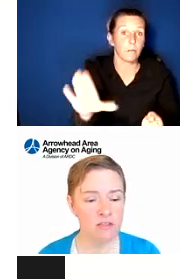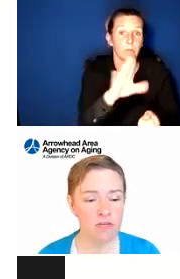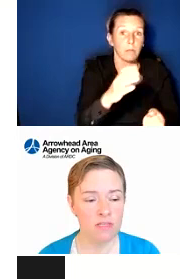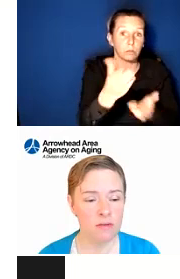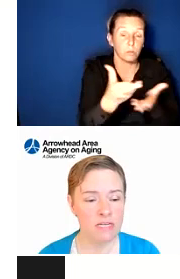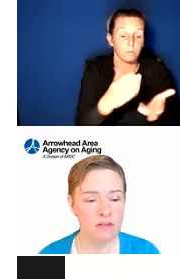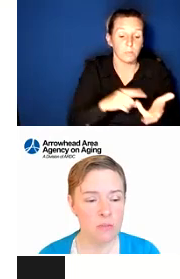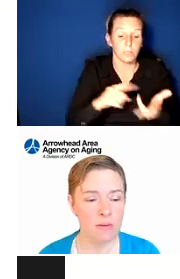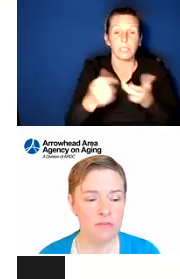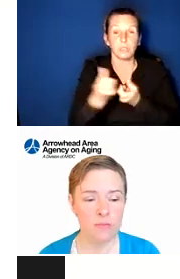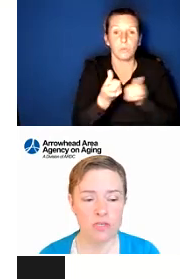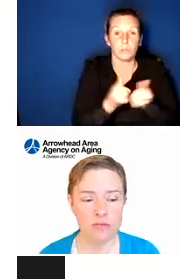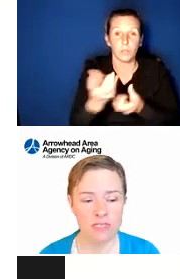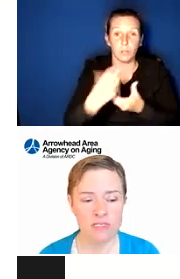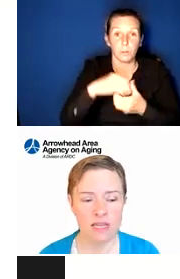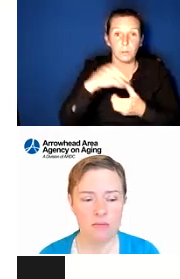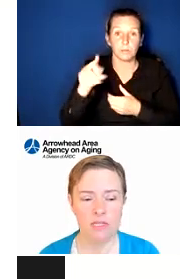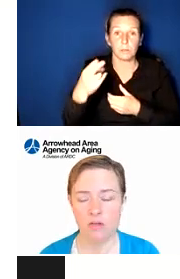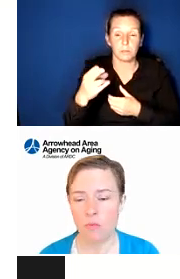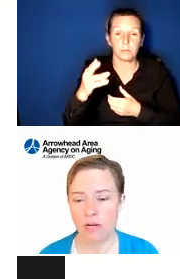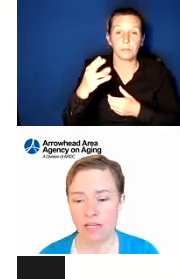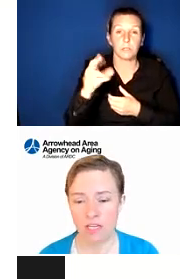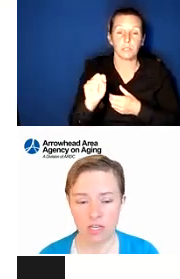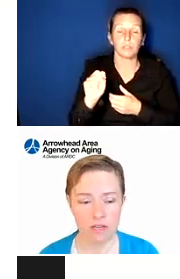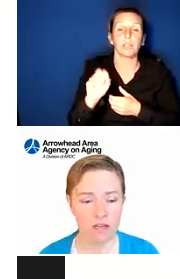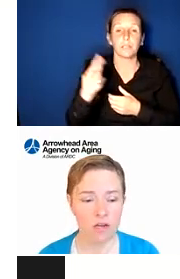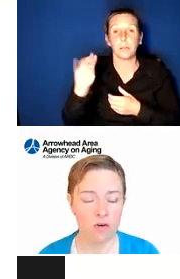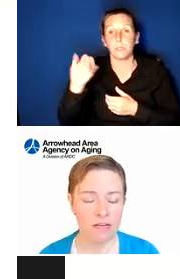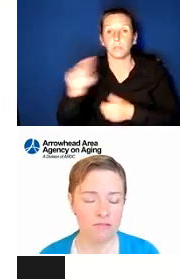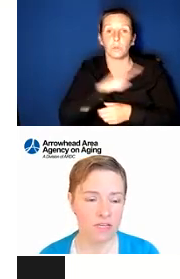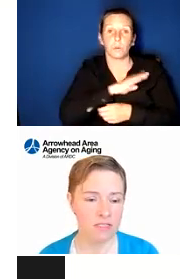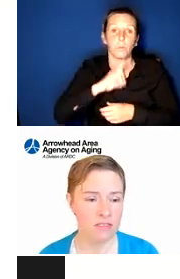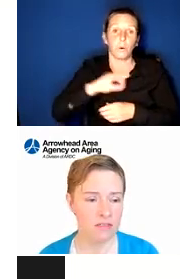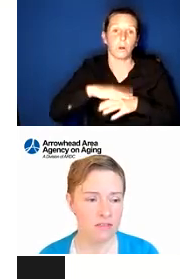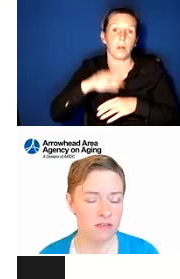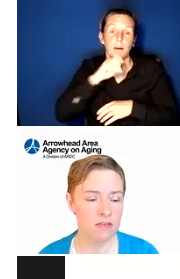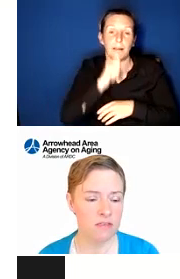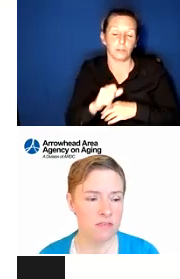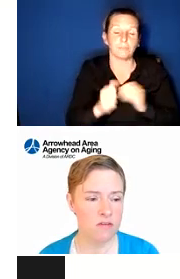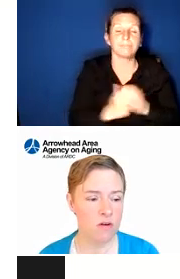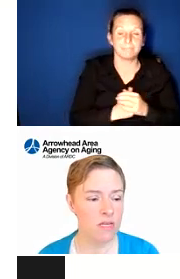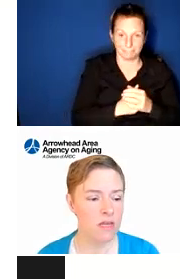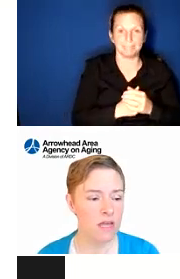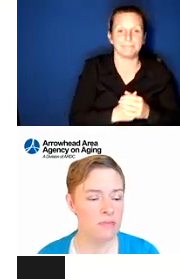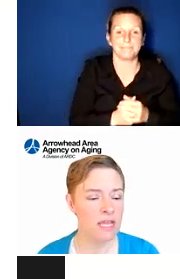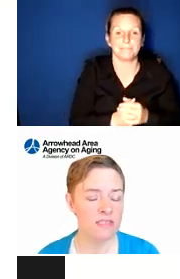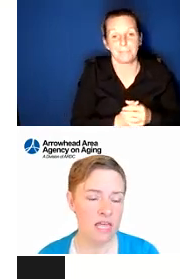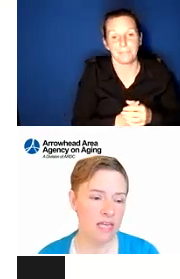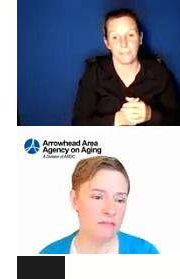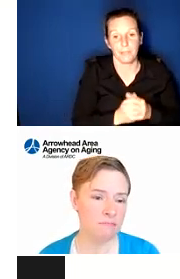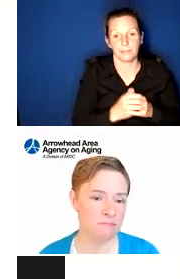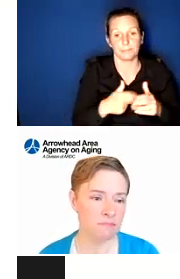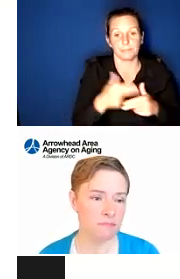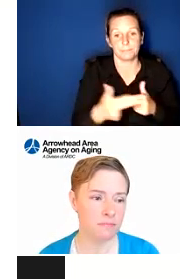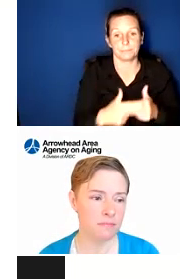strategies including the Minnesota Department of Human Services and Minnesota Board on Aging grant funds. So next